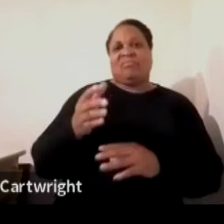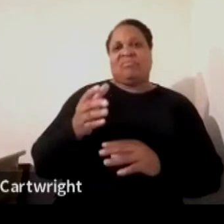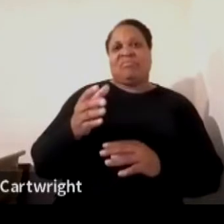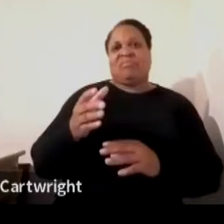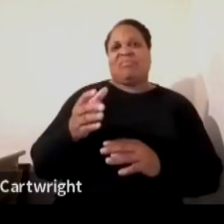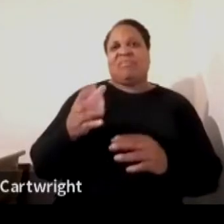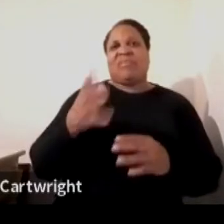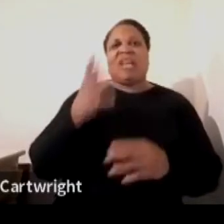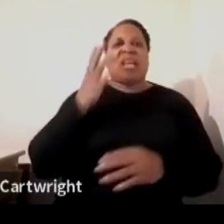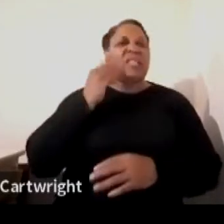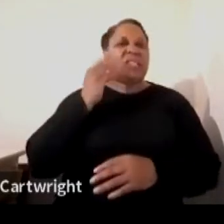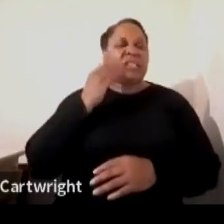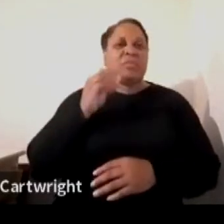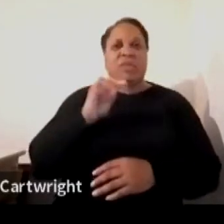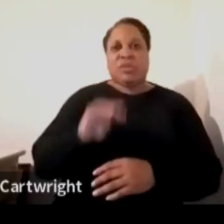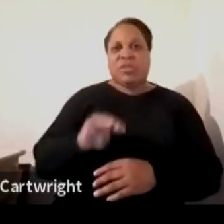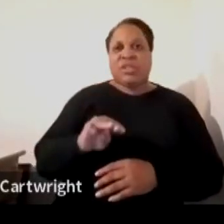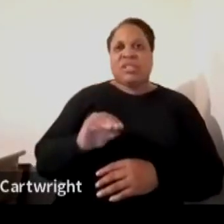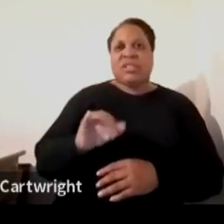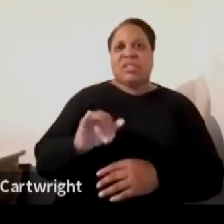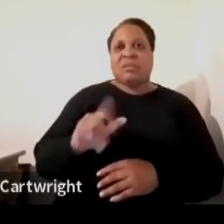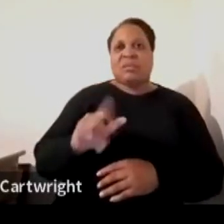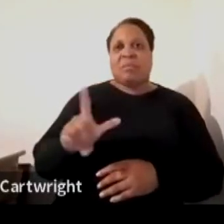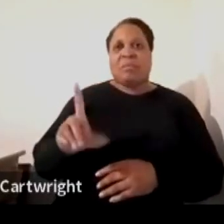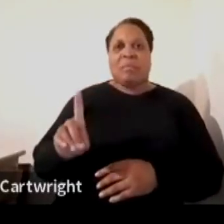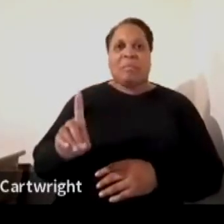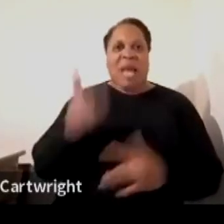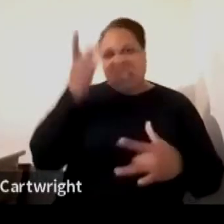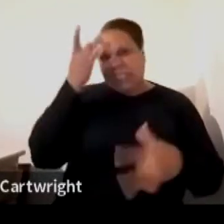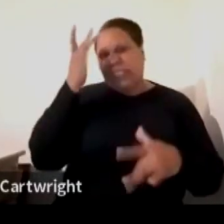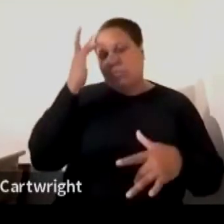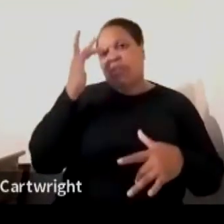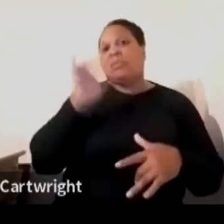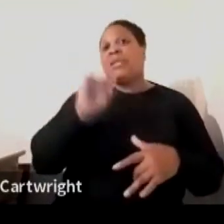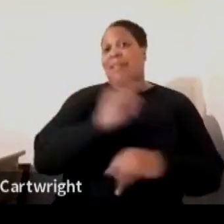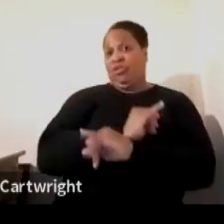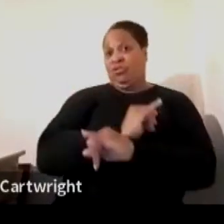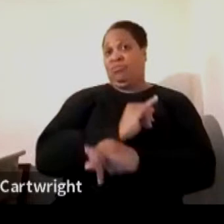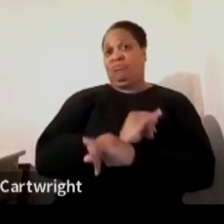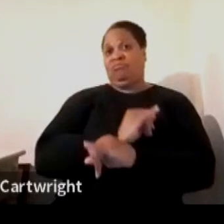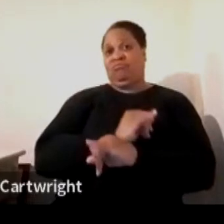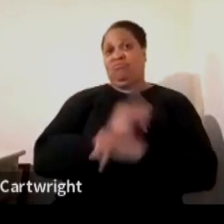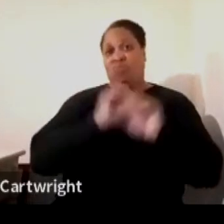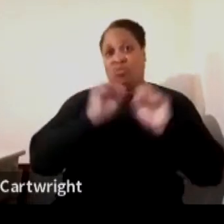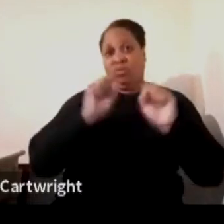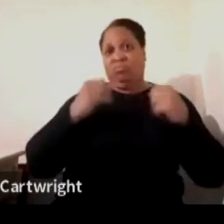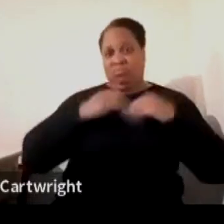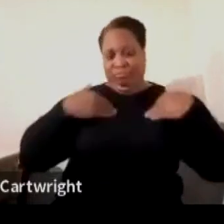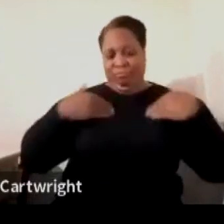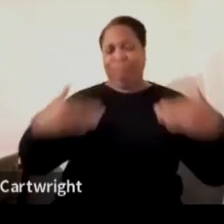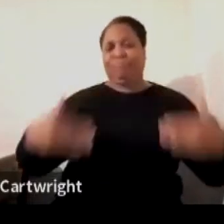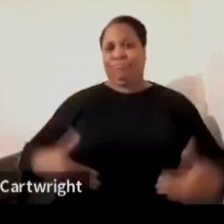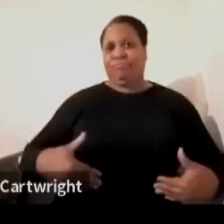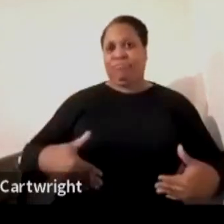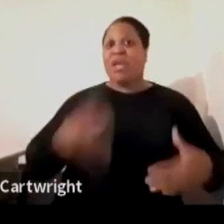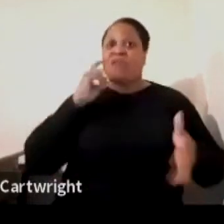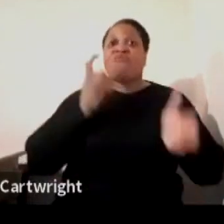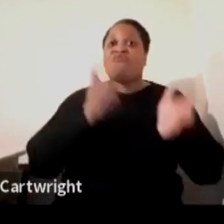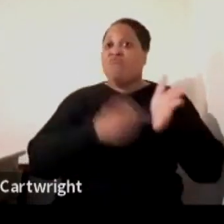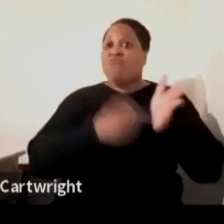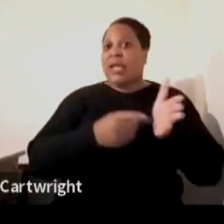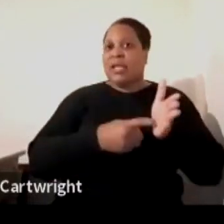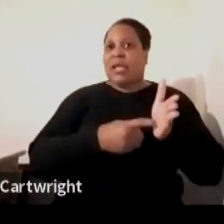mild symptoms. And that's really just your immune system recognizing the spike protein antigen, as Dr. Weldon had described.